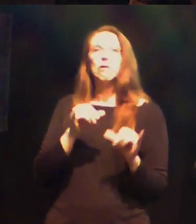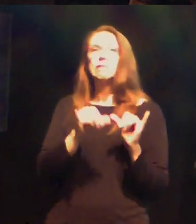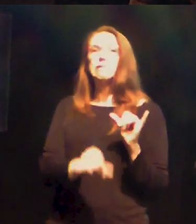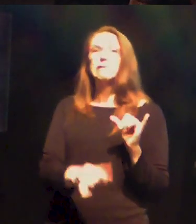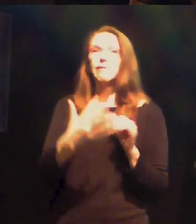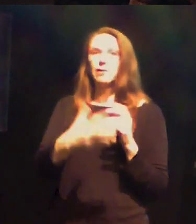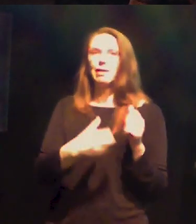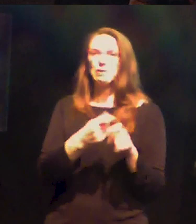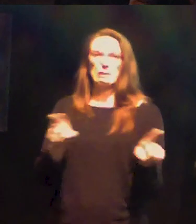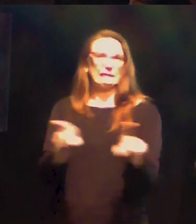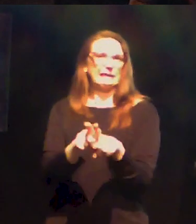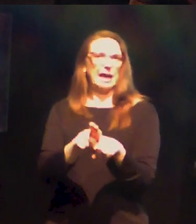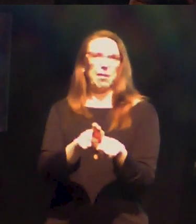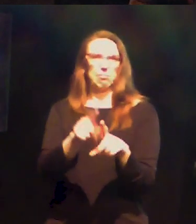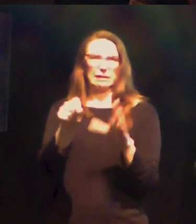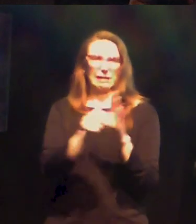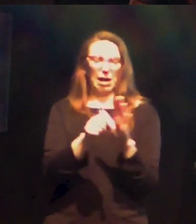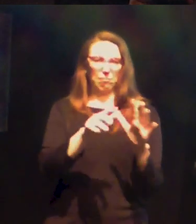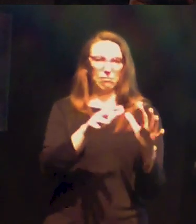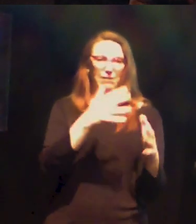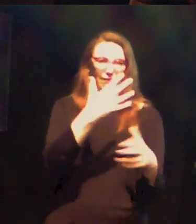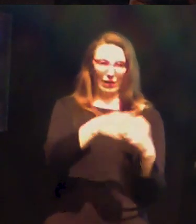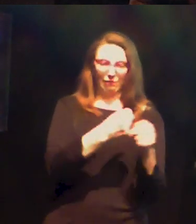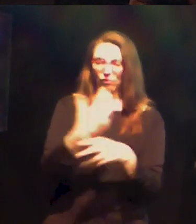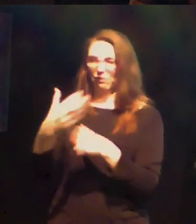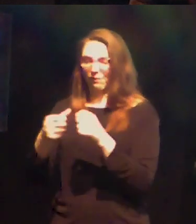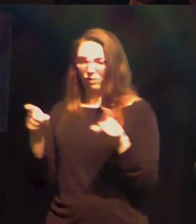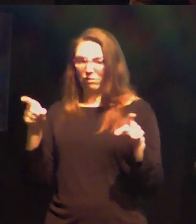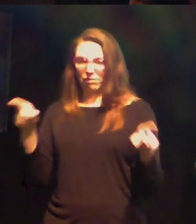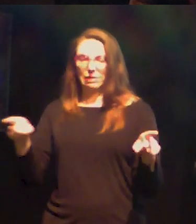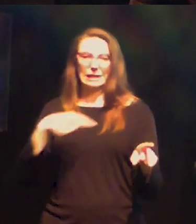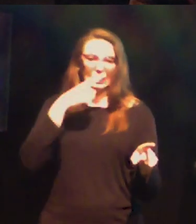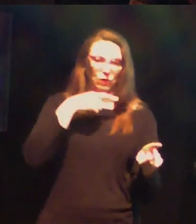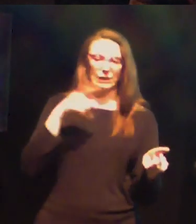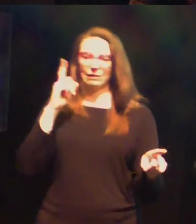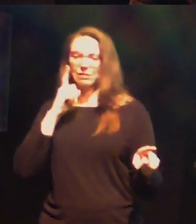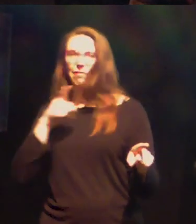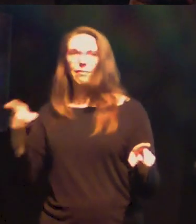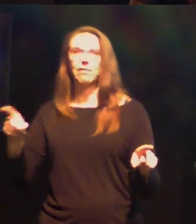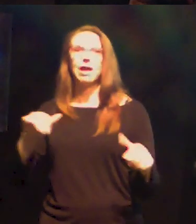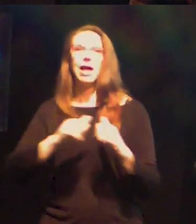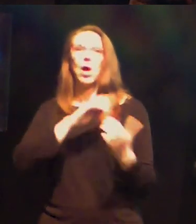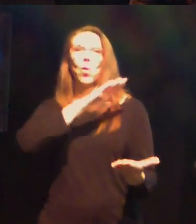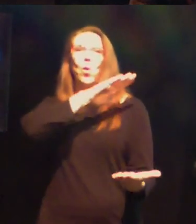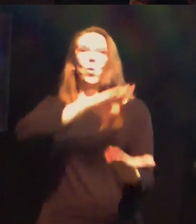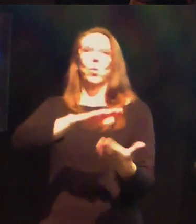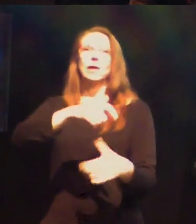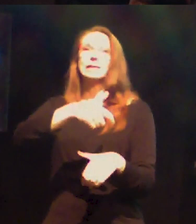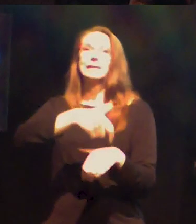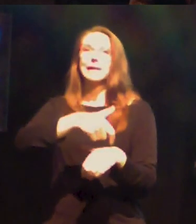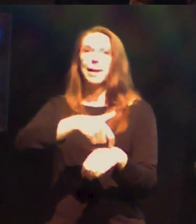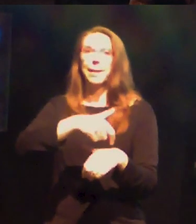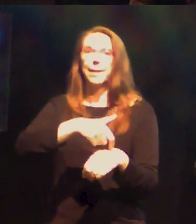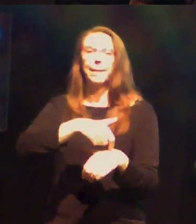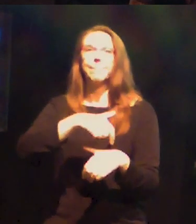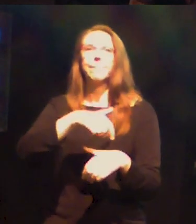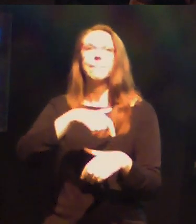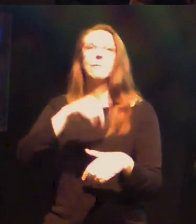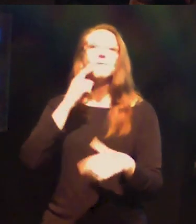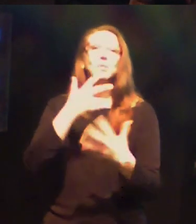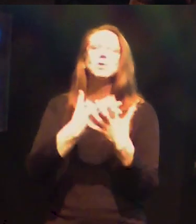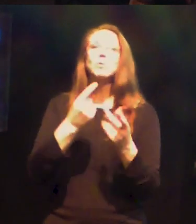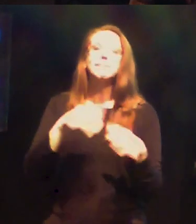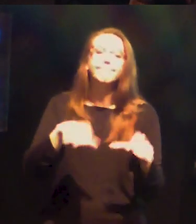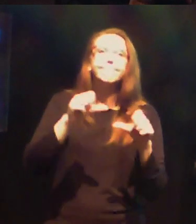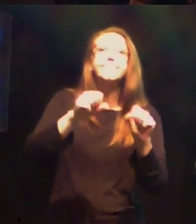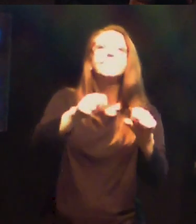5 years, the exact same amount of time, but how do you get reduced time in prison? By taking